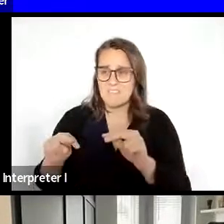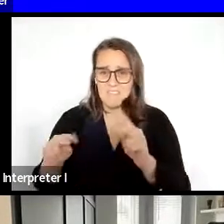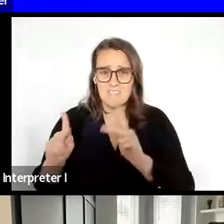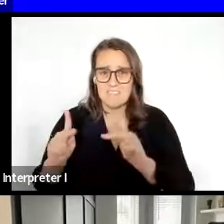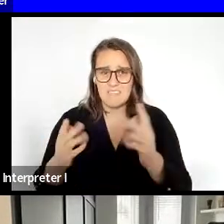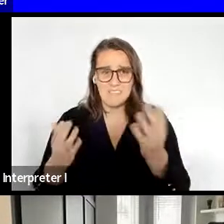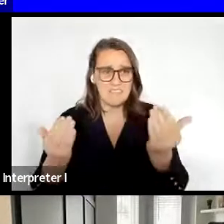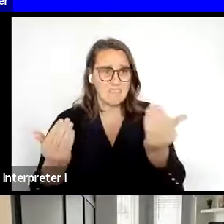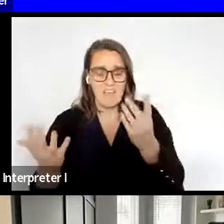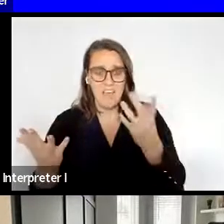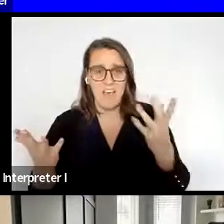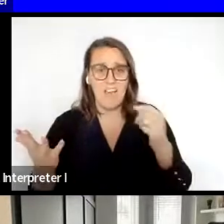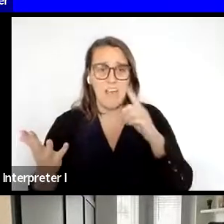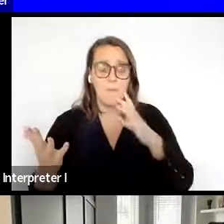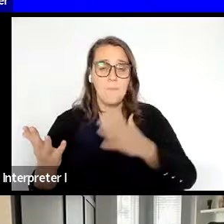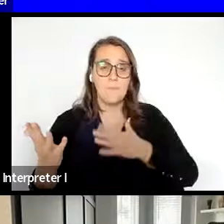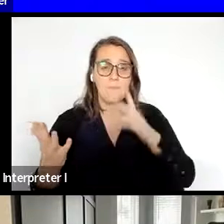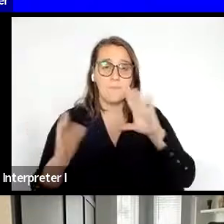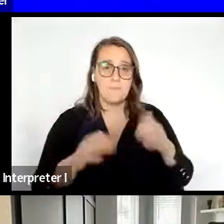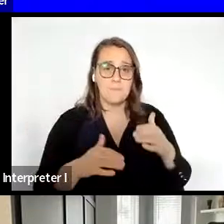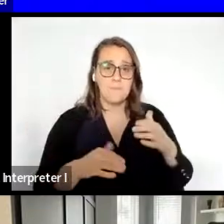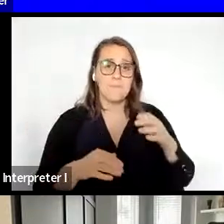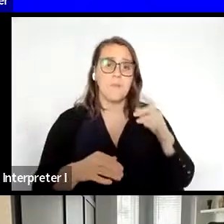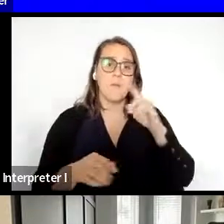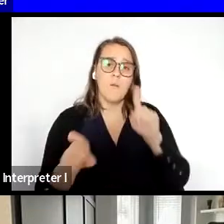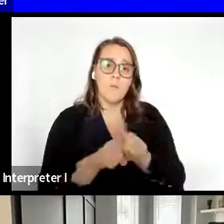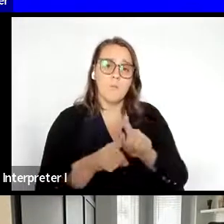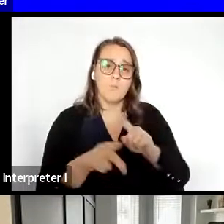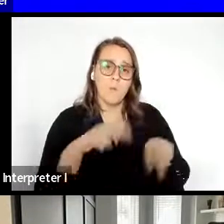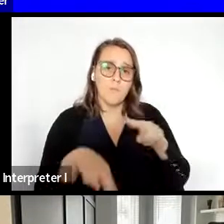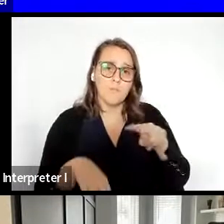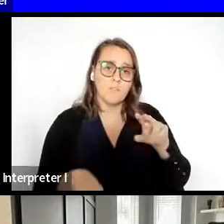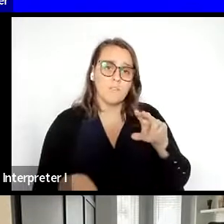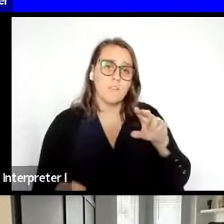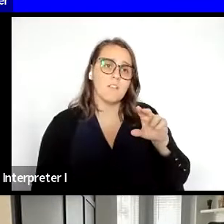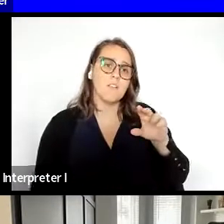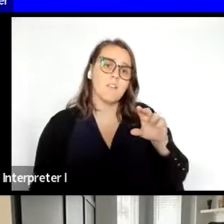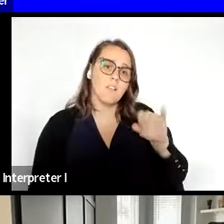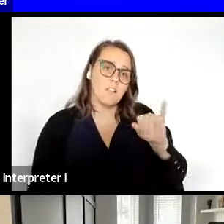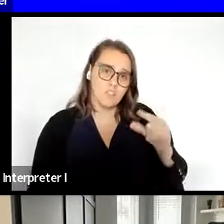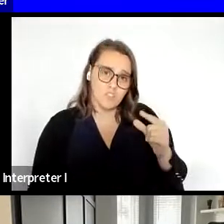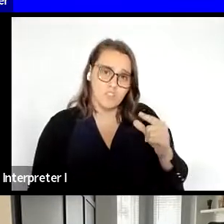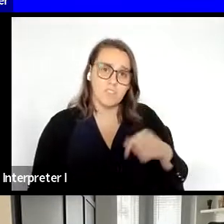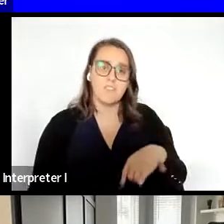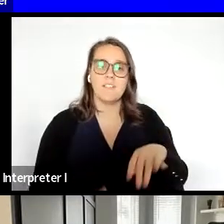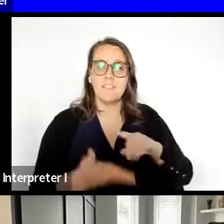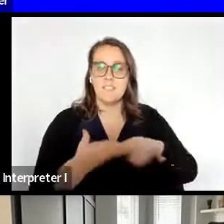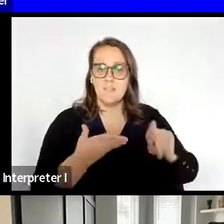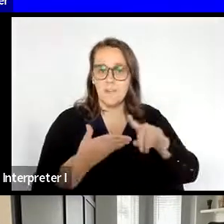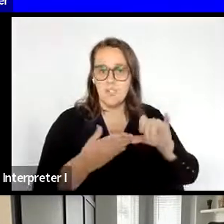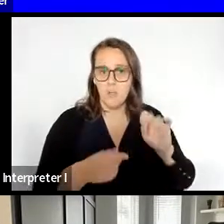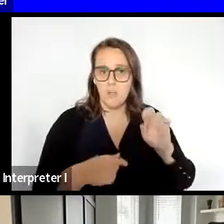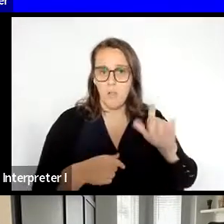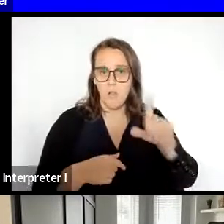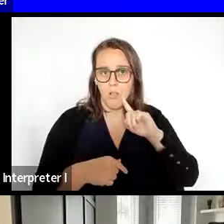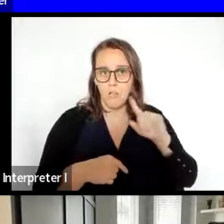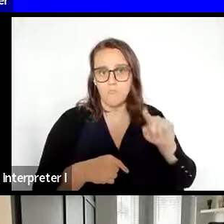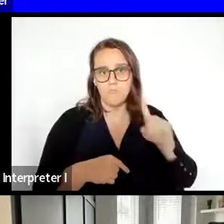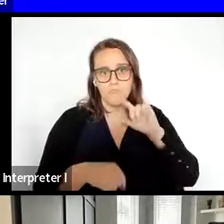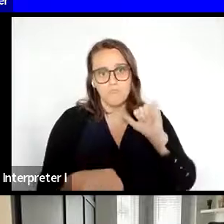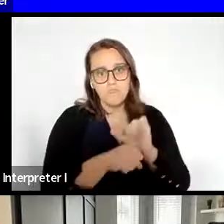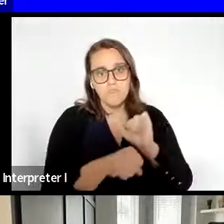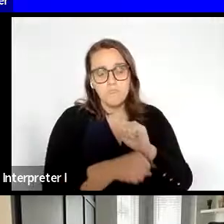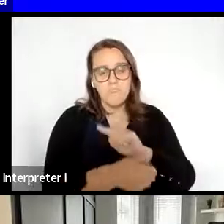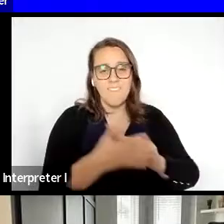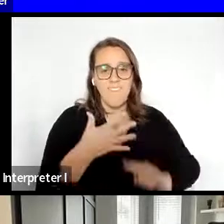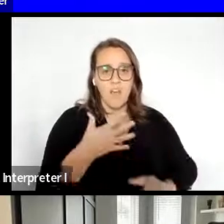committee also oversees the Inspector General's office. The IG and their contractors have put an enormous amount of work into 5 separate